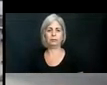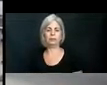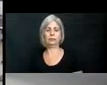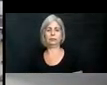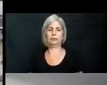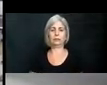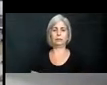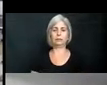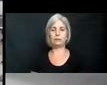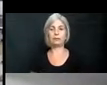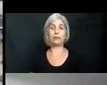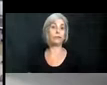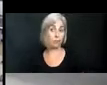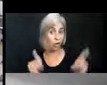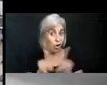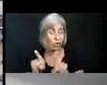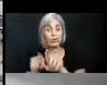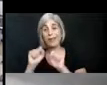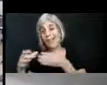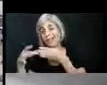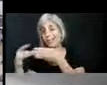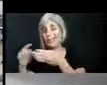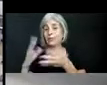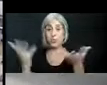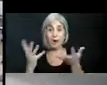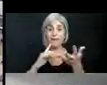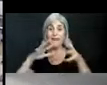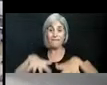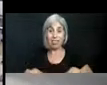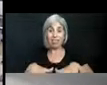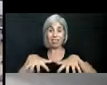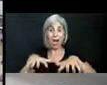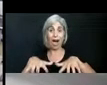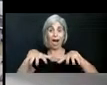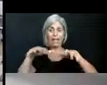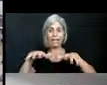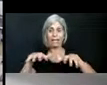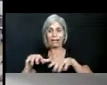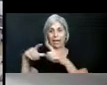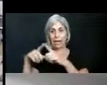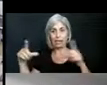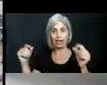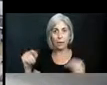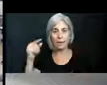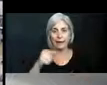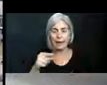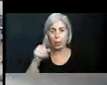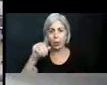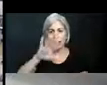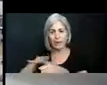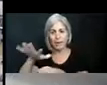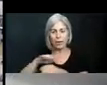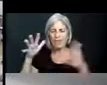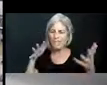And this will obviously lead to flooding. So for example, in Japan, you can see this one area is just